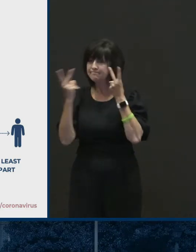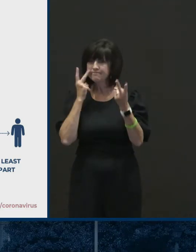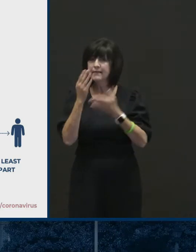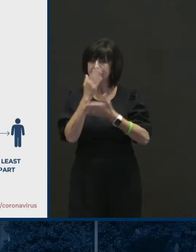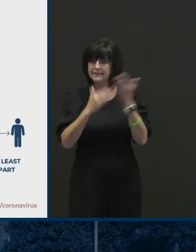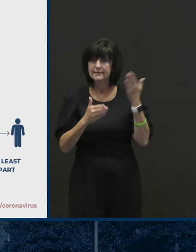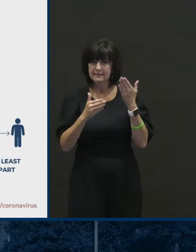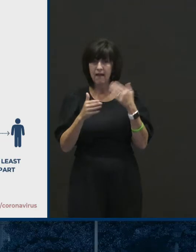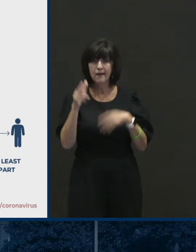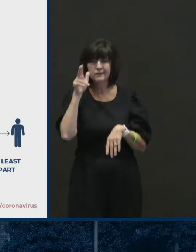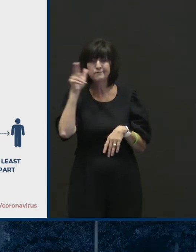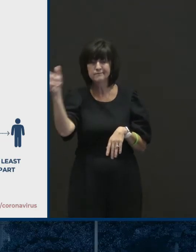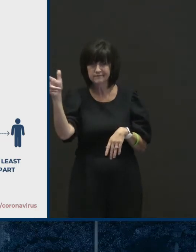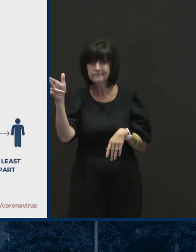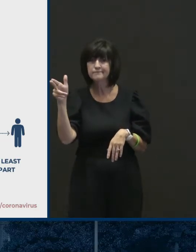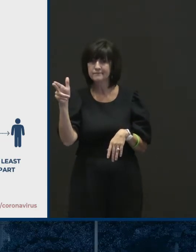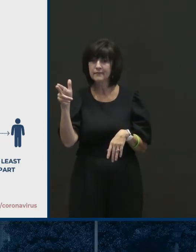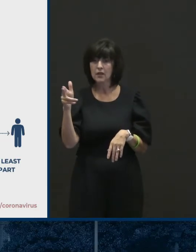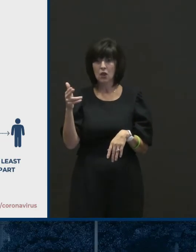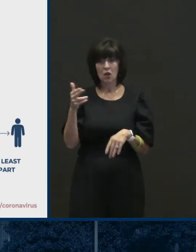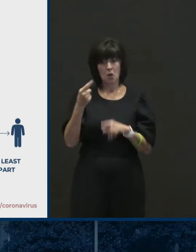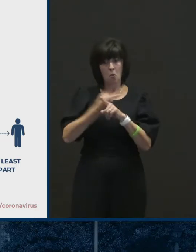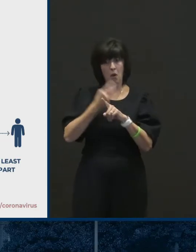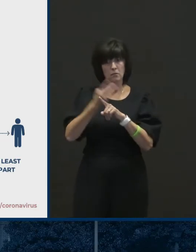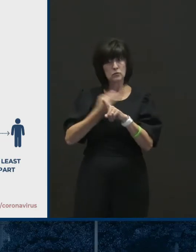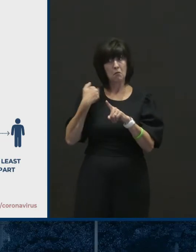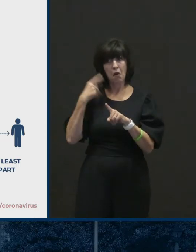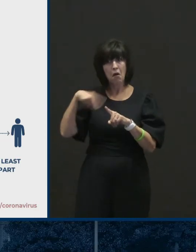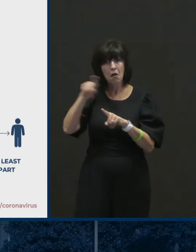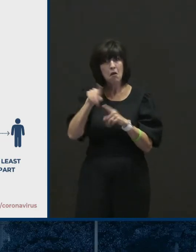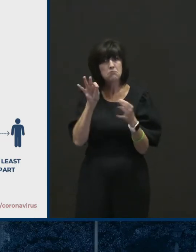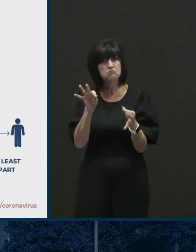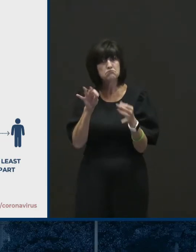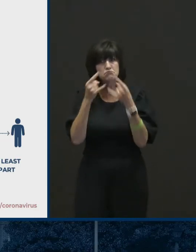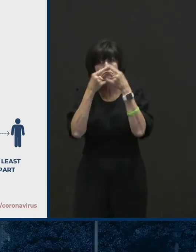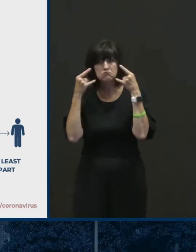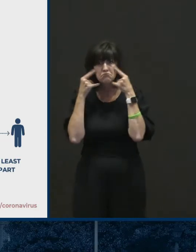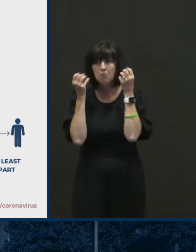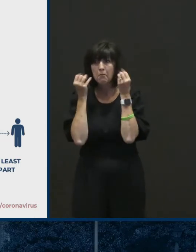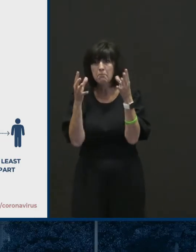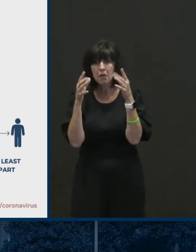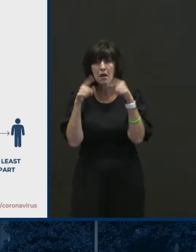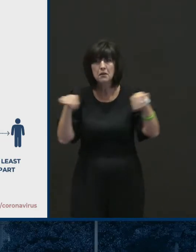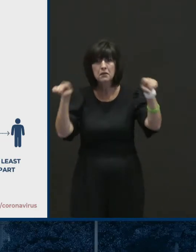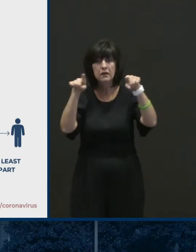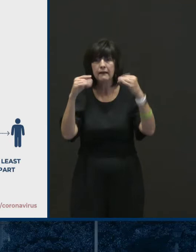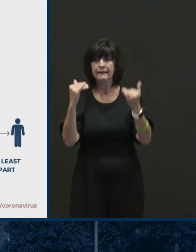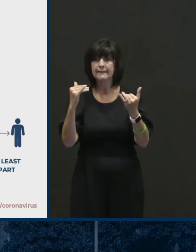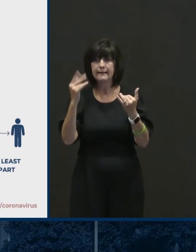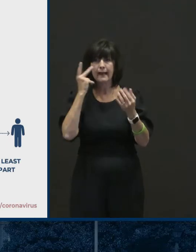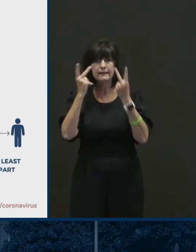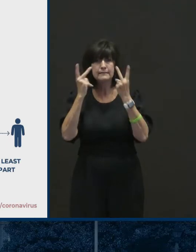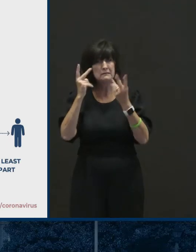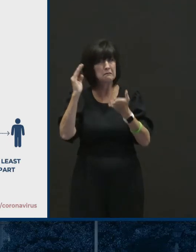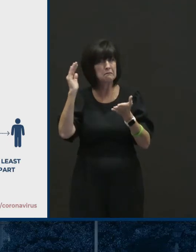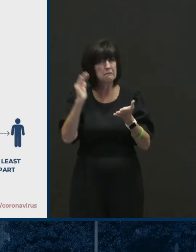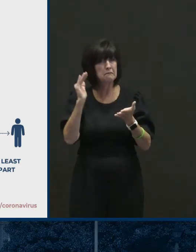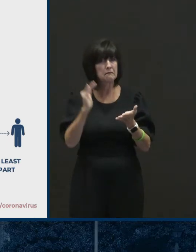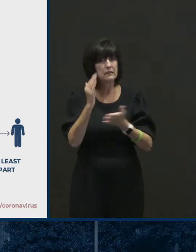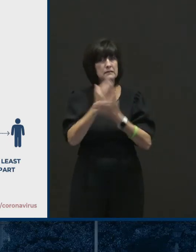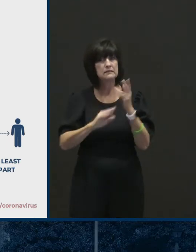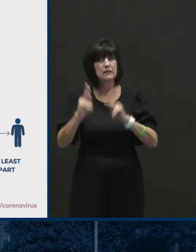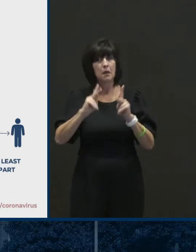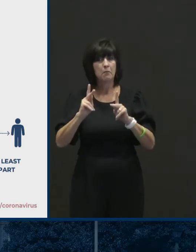couple months ago. So let's put our masks on and really fight this thing in Wilmington and in my home turf there